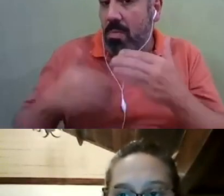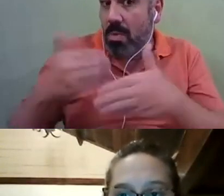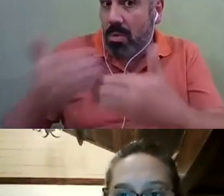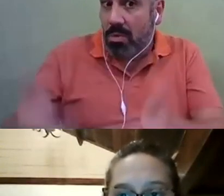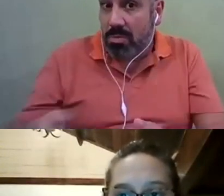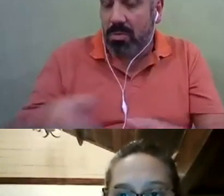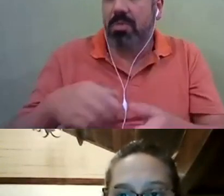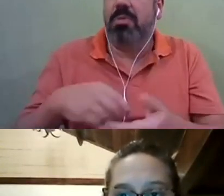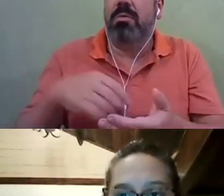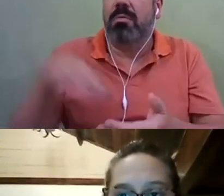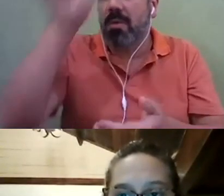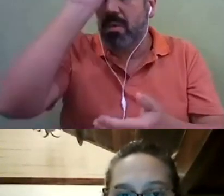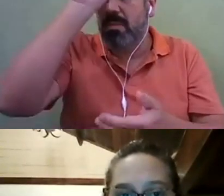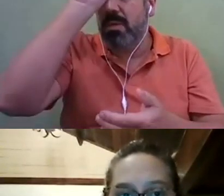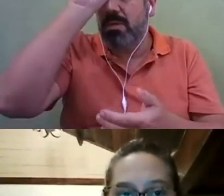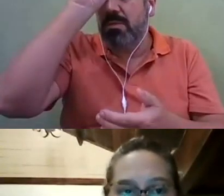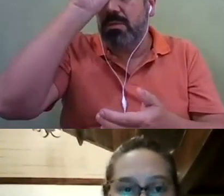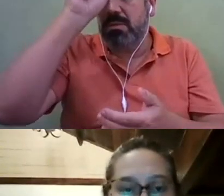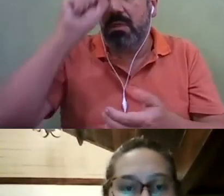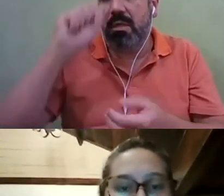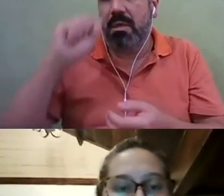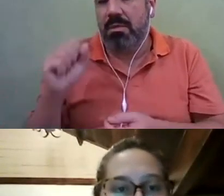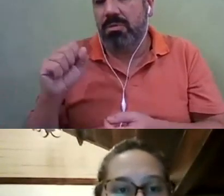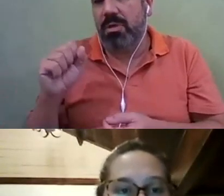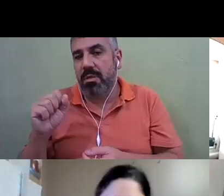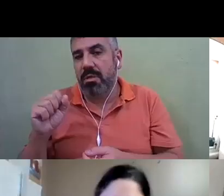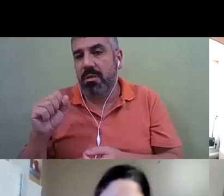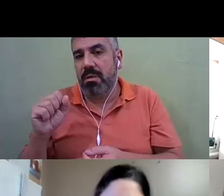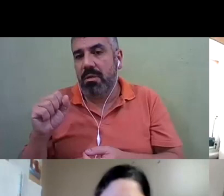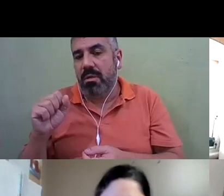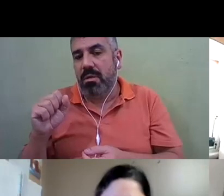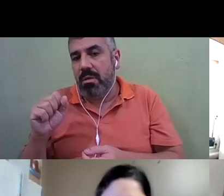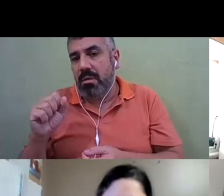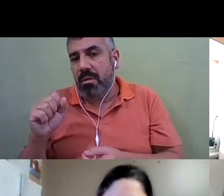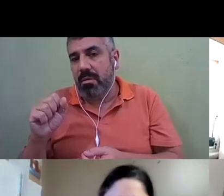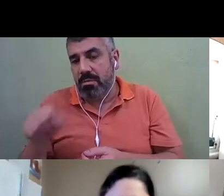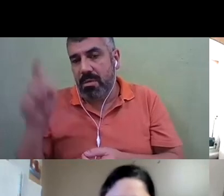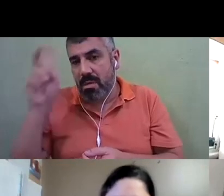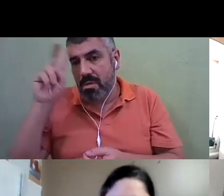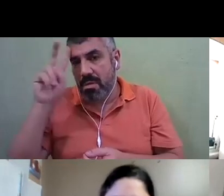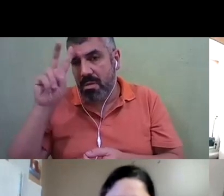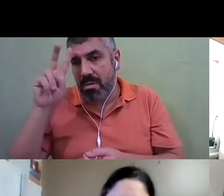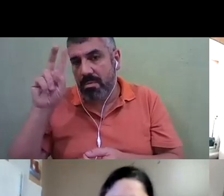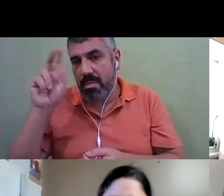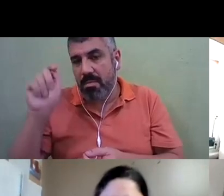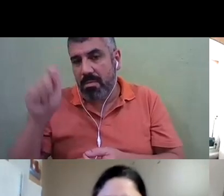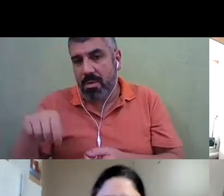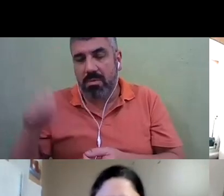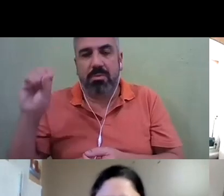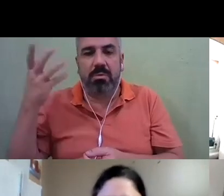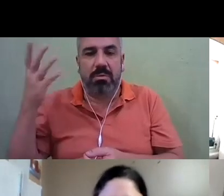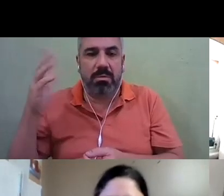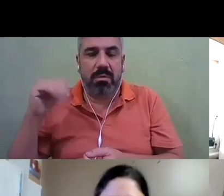a fine example to set. And your young people will always remember you when they grow into adults. But I